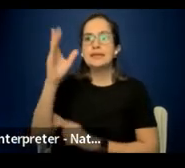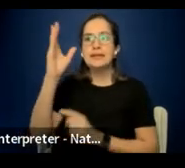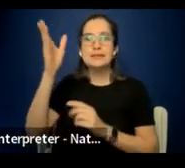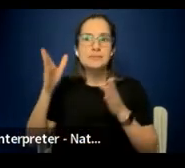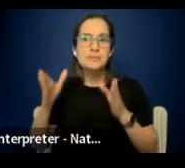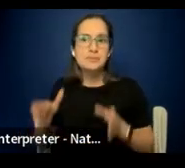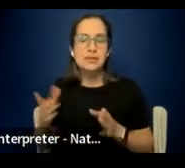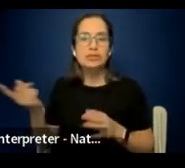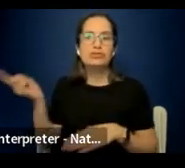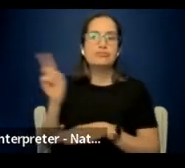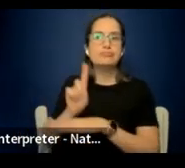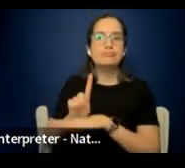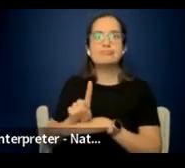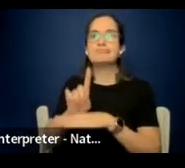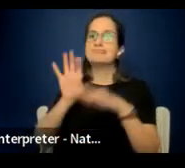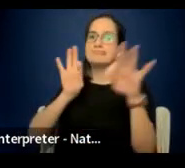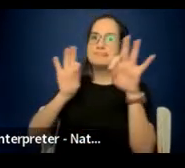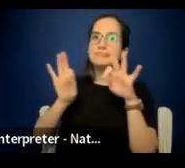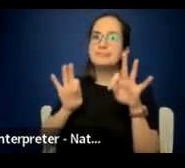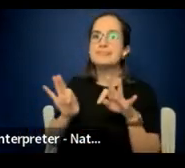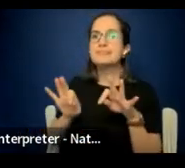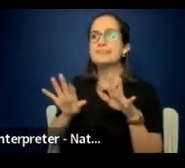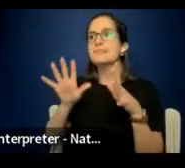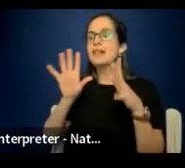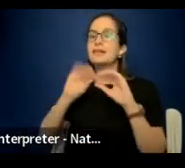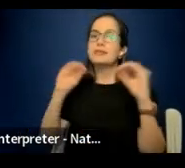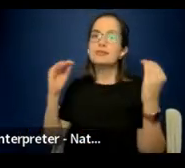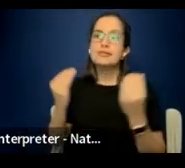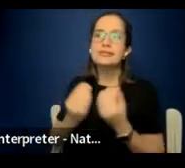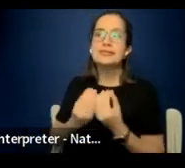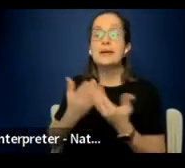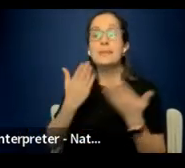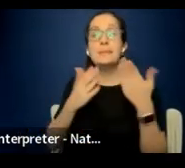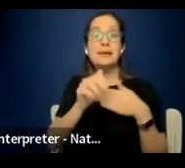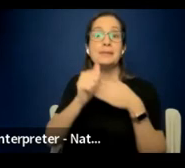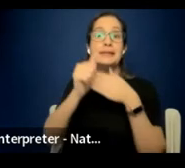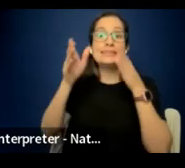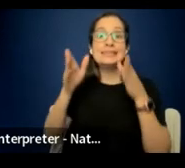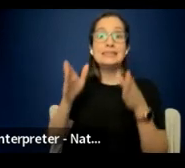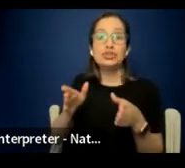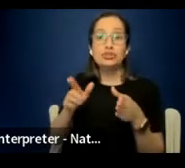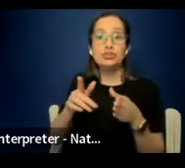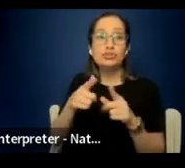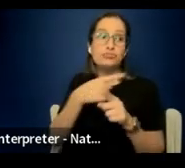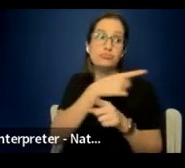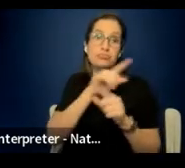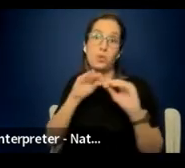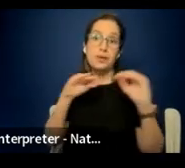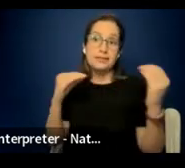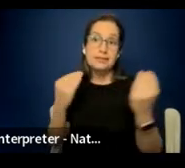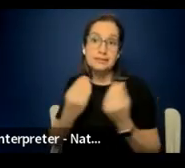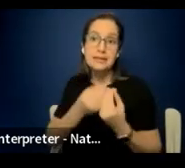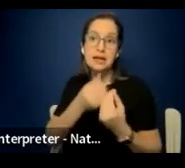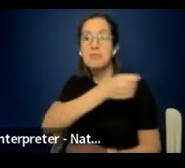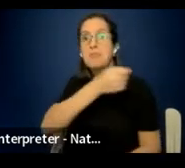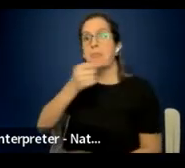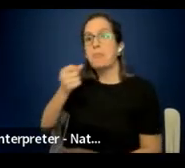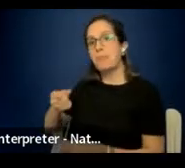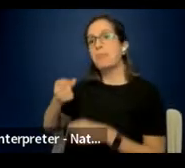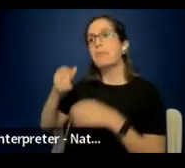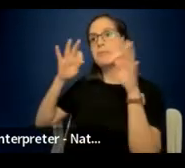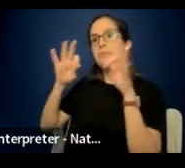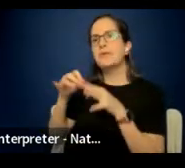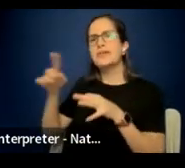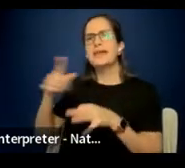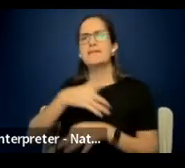share kind of something happening in your space. Maybe it's a senior leader from your organization. All of these things make people feel like they're